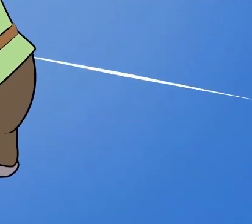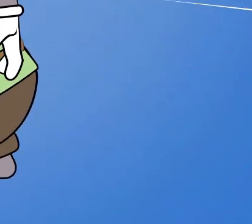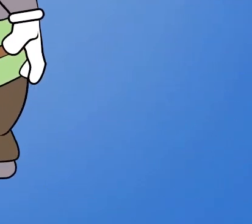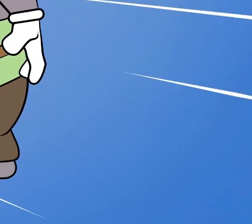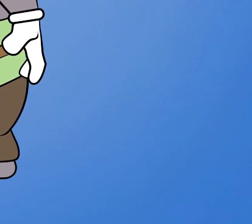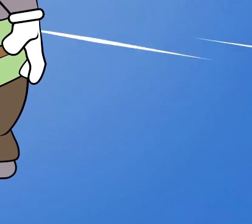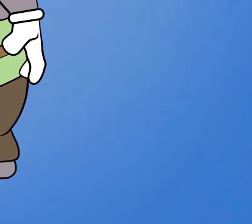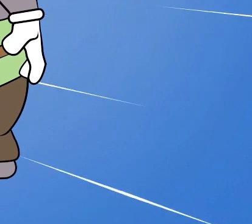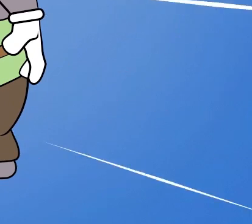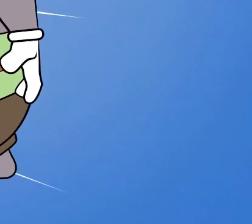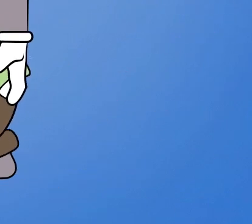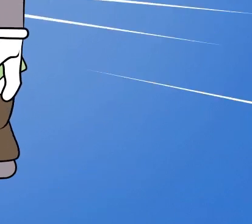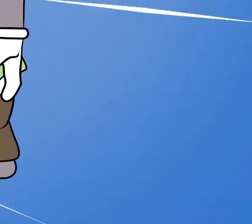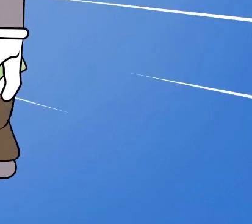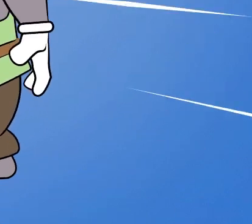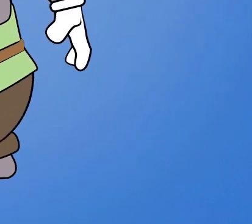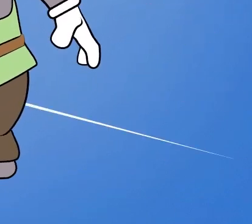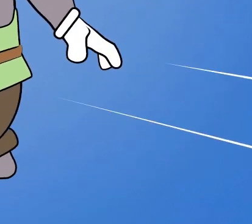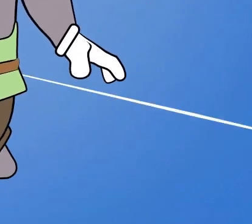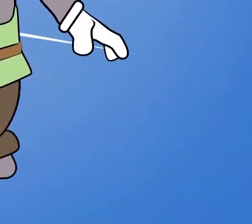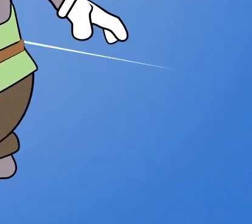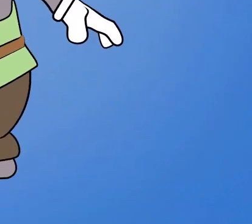Welcome and study with Tanzania Institute of Education.